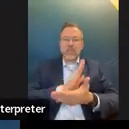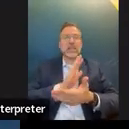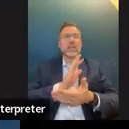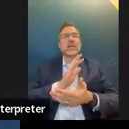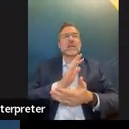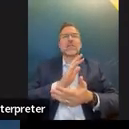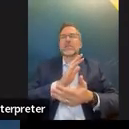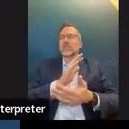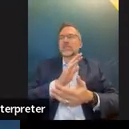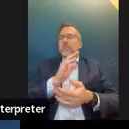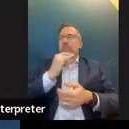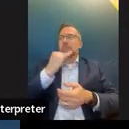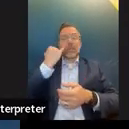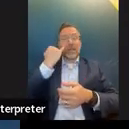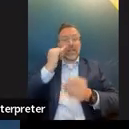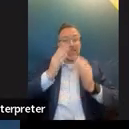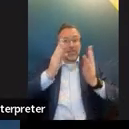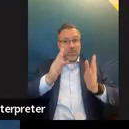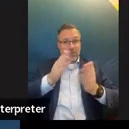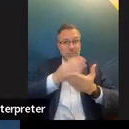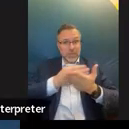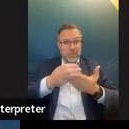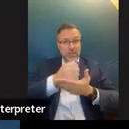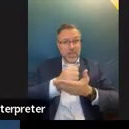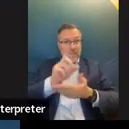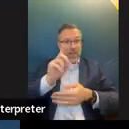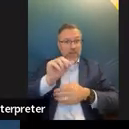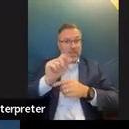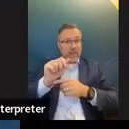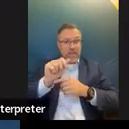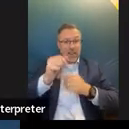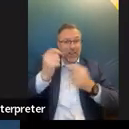Because if the person collecting data doesn't understand it, if it doesn't make sense to them,